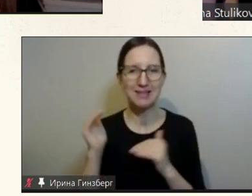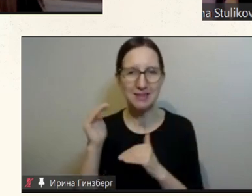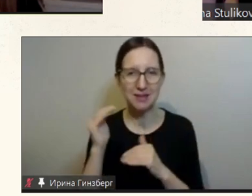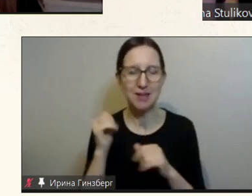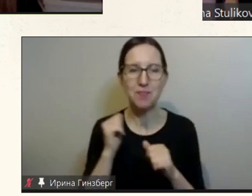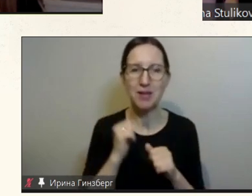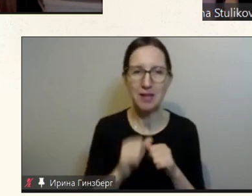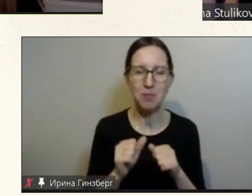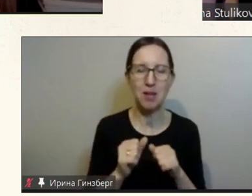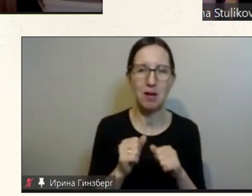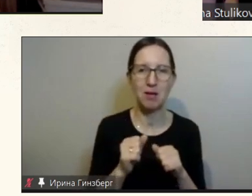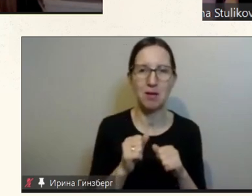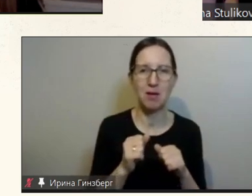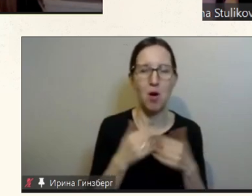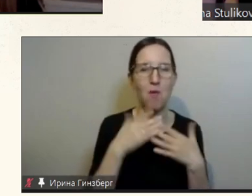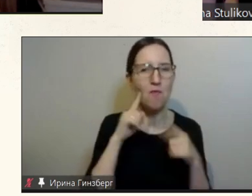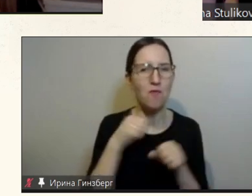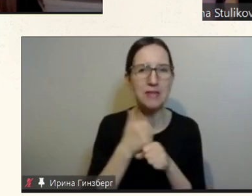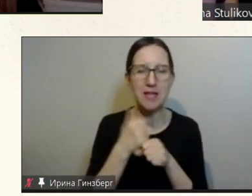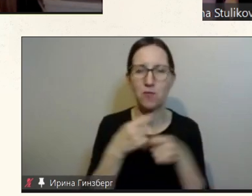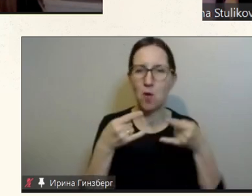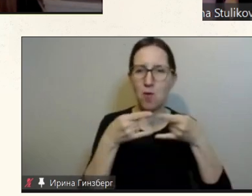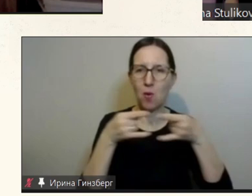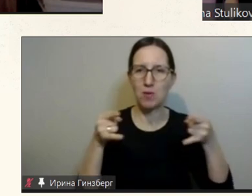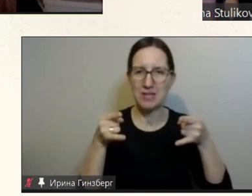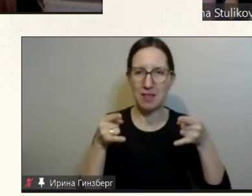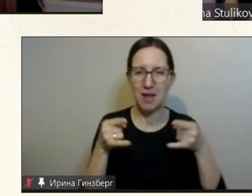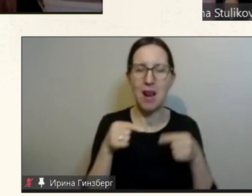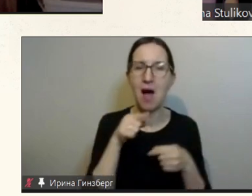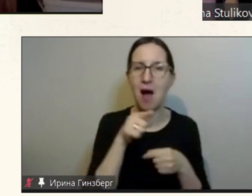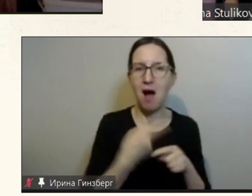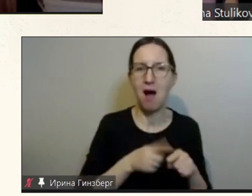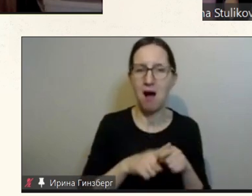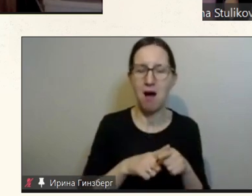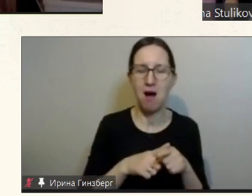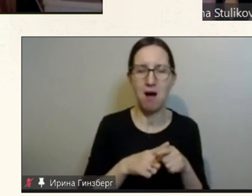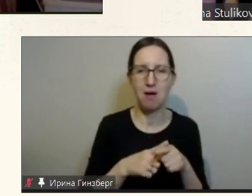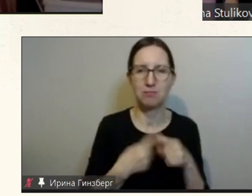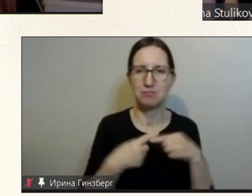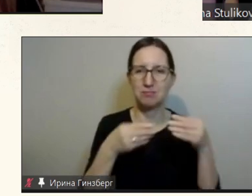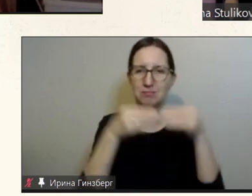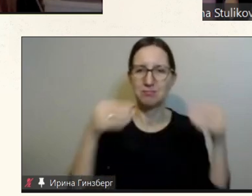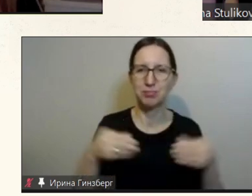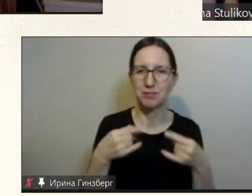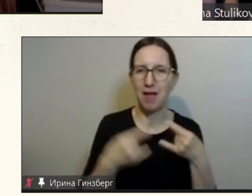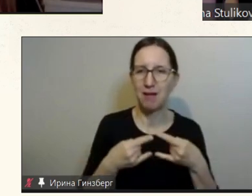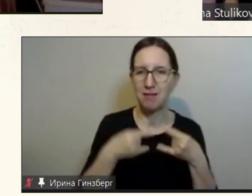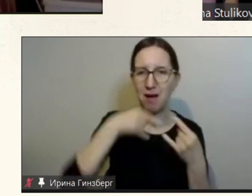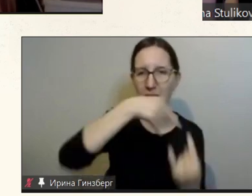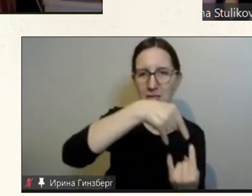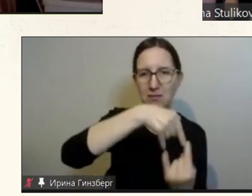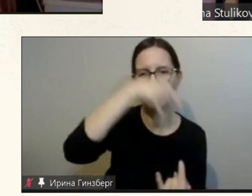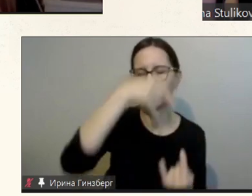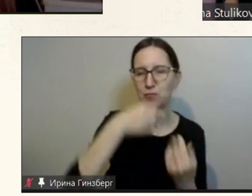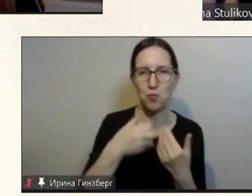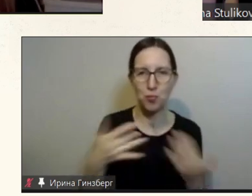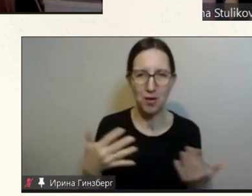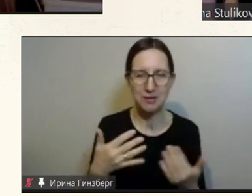the paintings which we normally exhibit in classical museums, in our museum too. Normally,